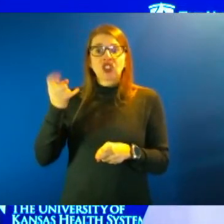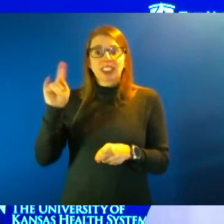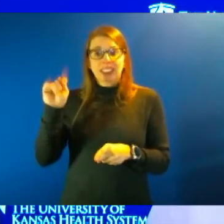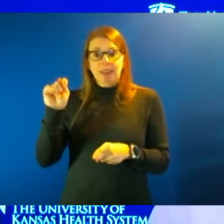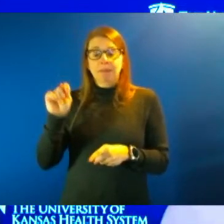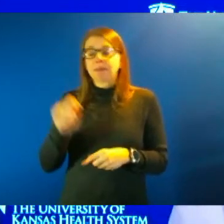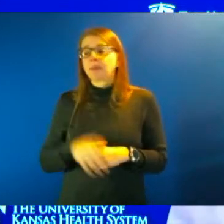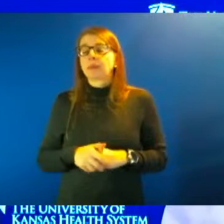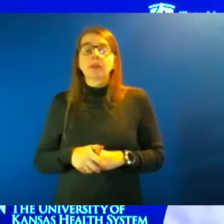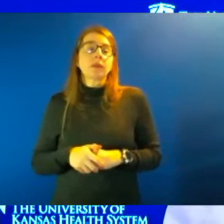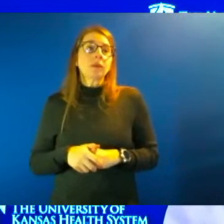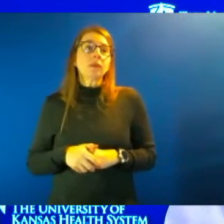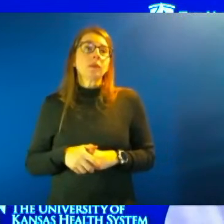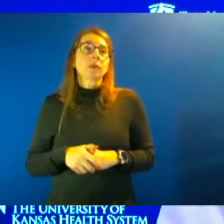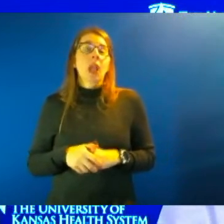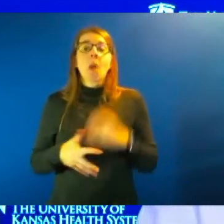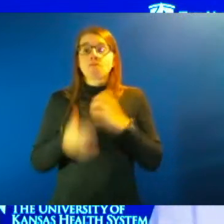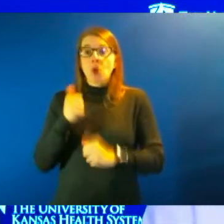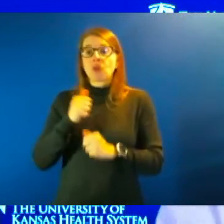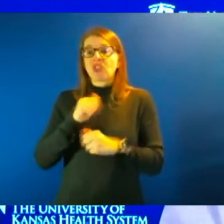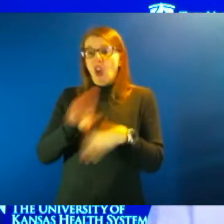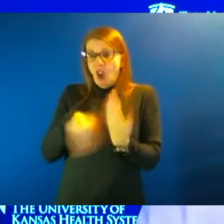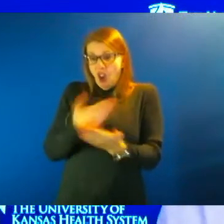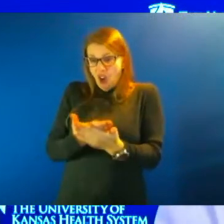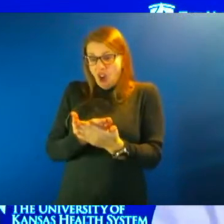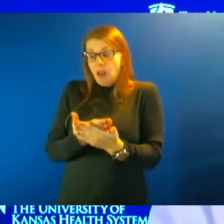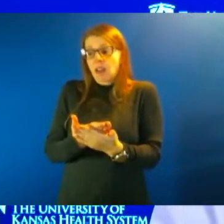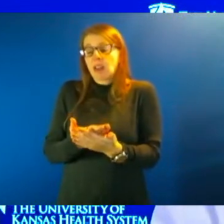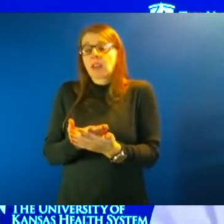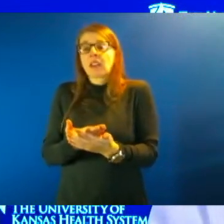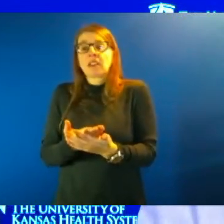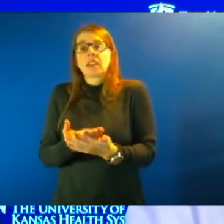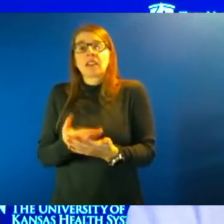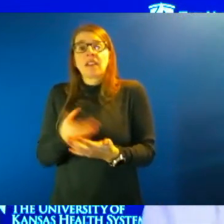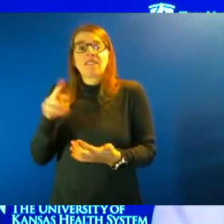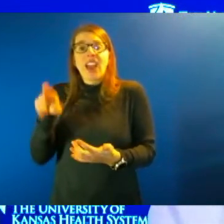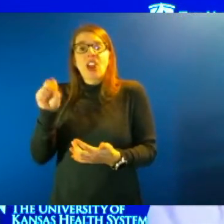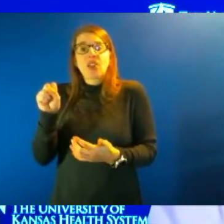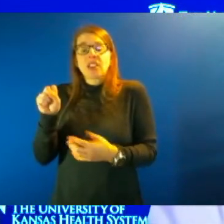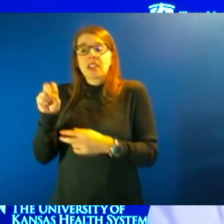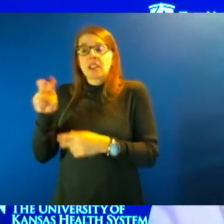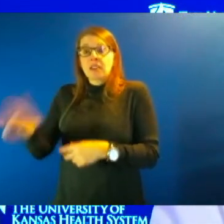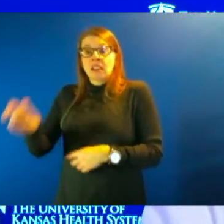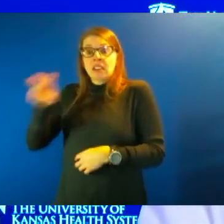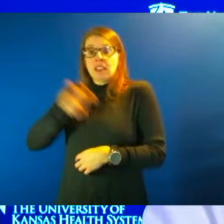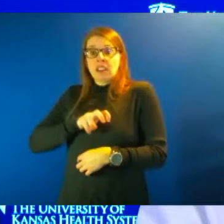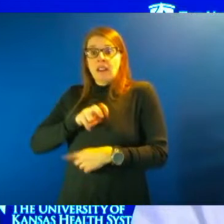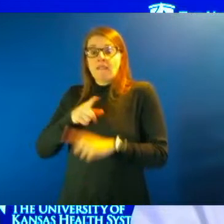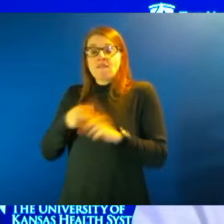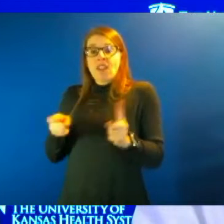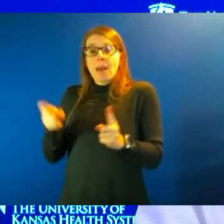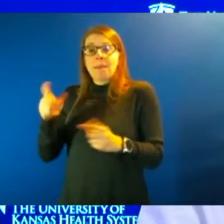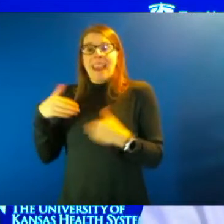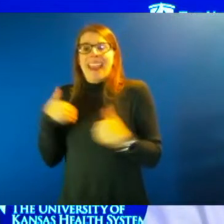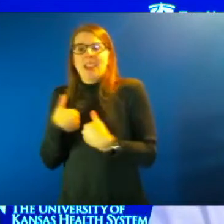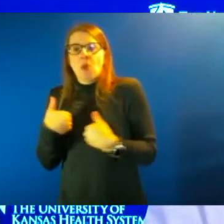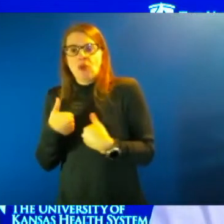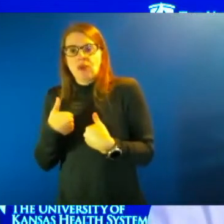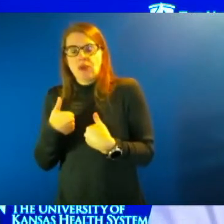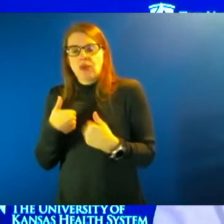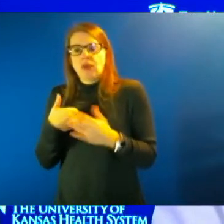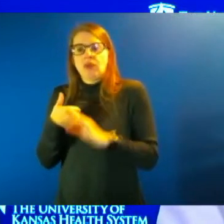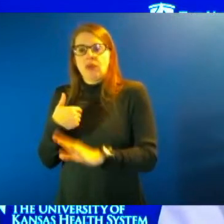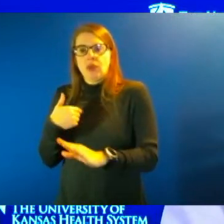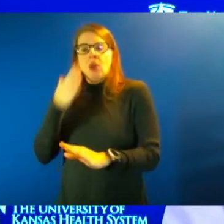the viruses that infect humans came from animals and were spillover events ages ago. We know that the